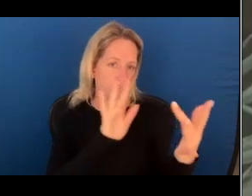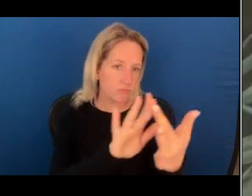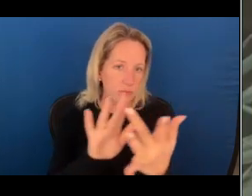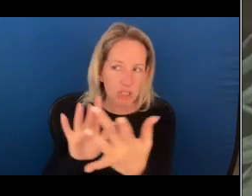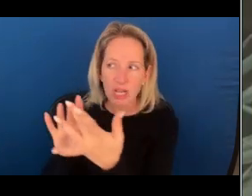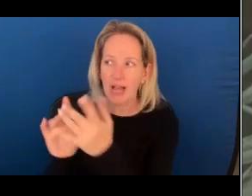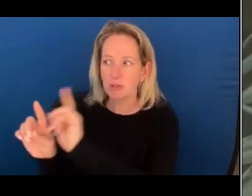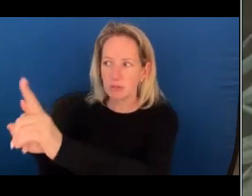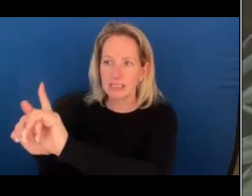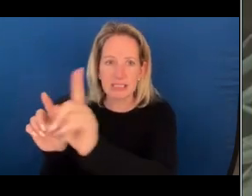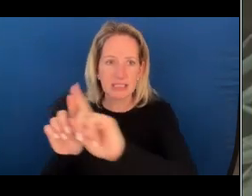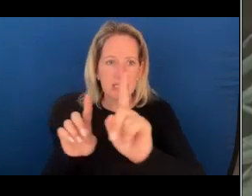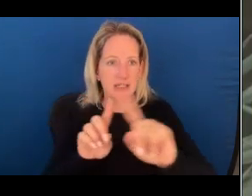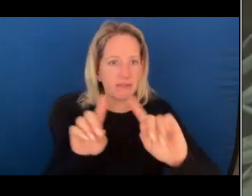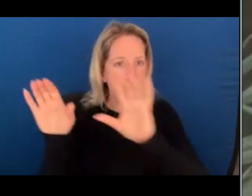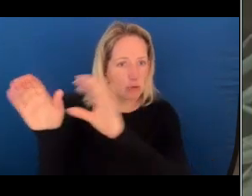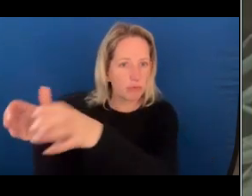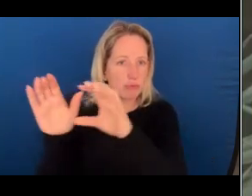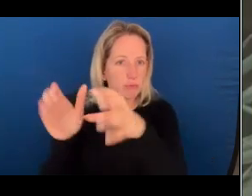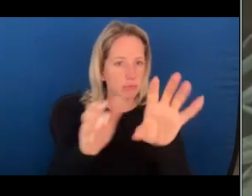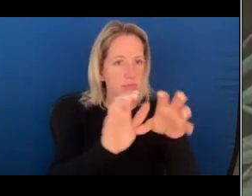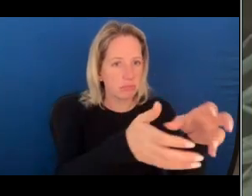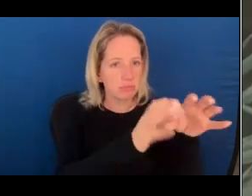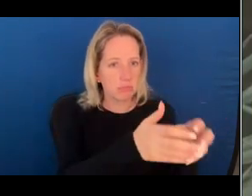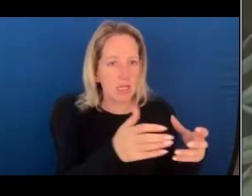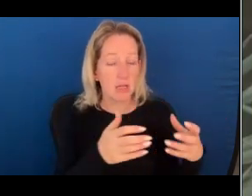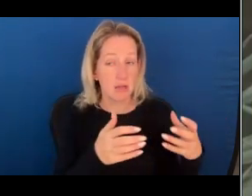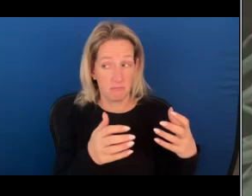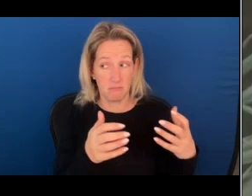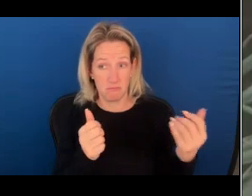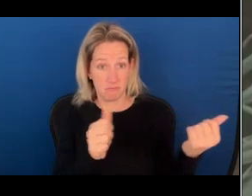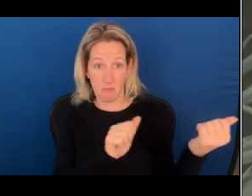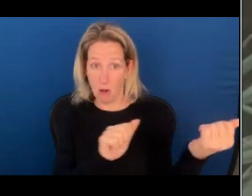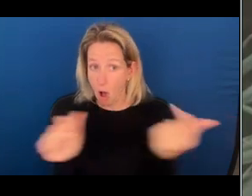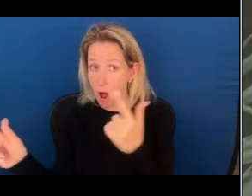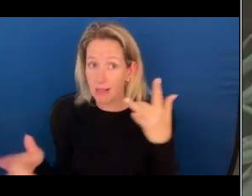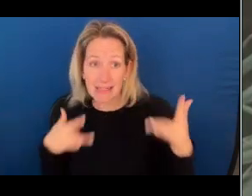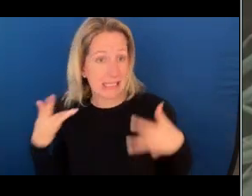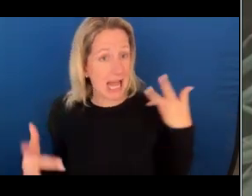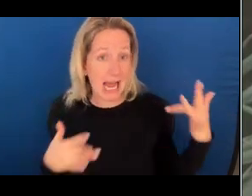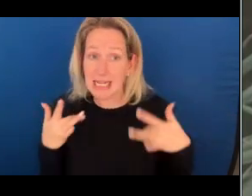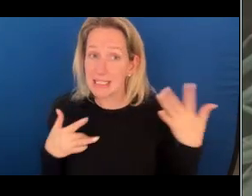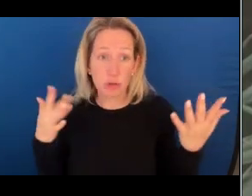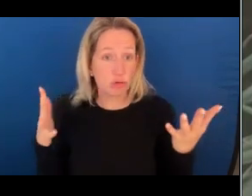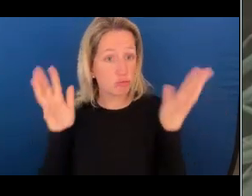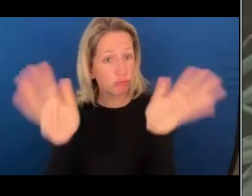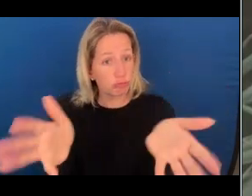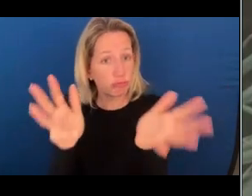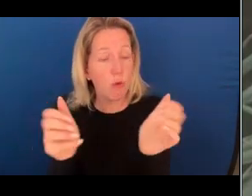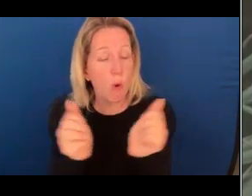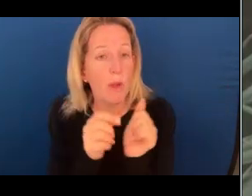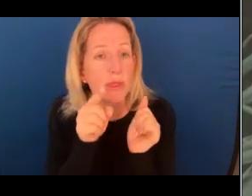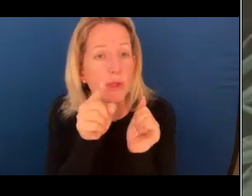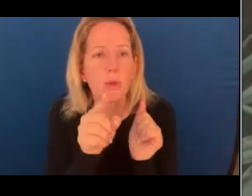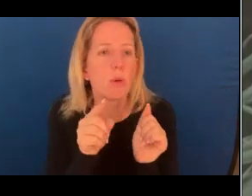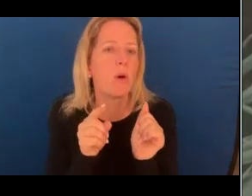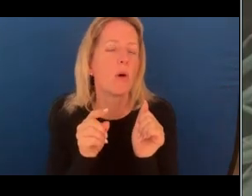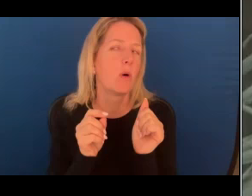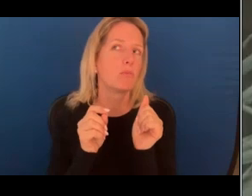groups, has everyone been kind of excited to talk with you, or has there been, especially from